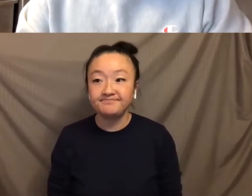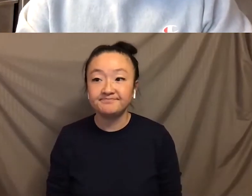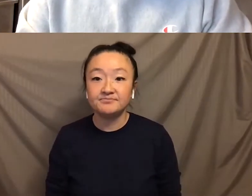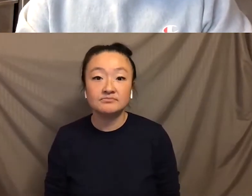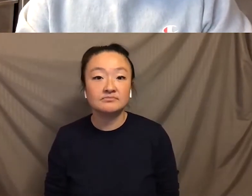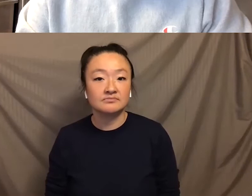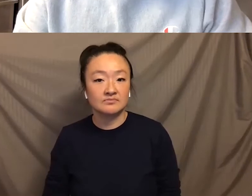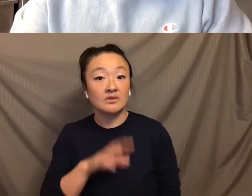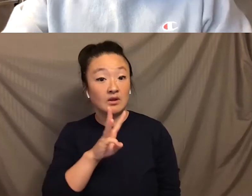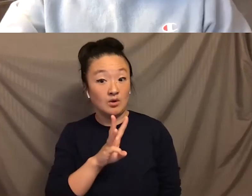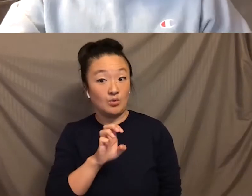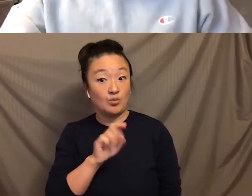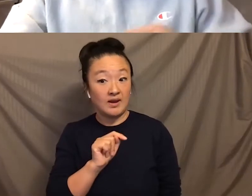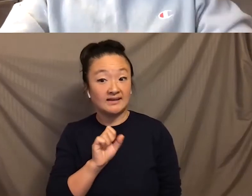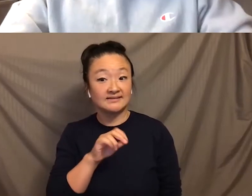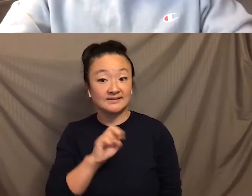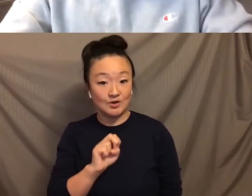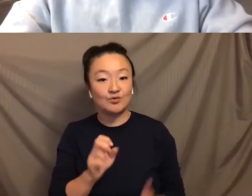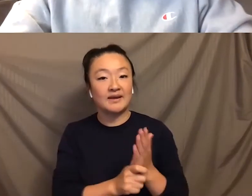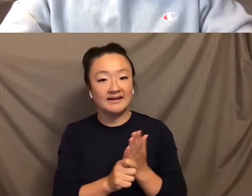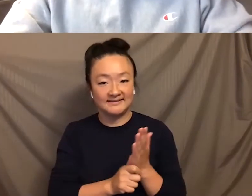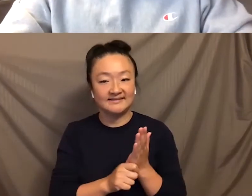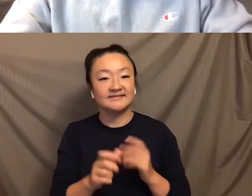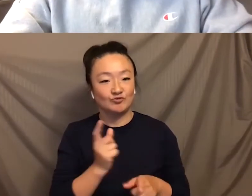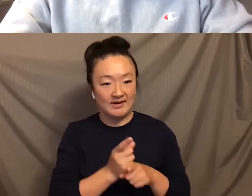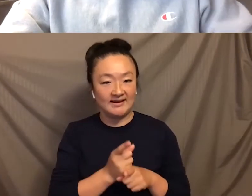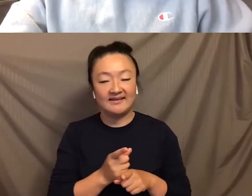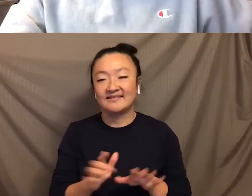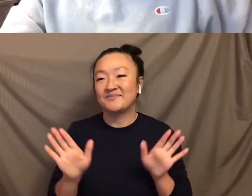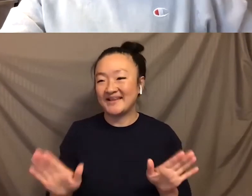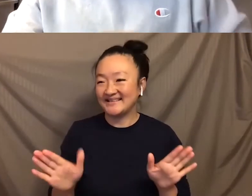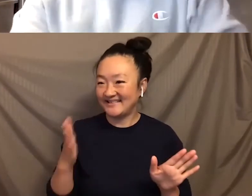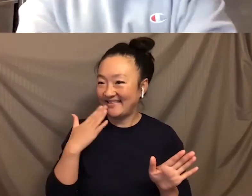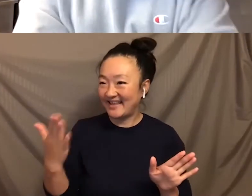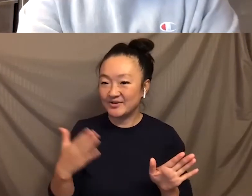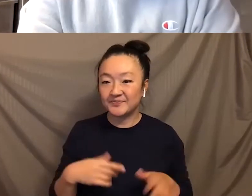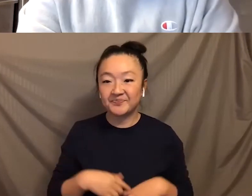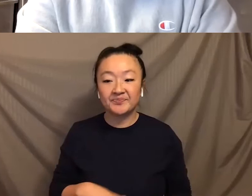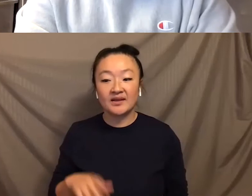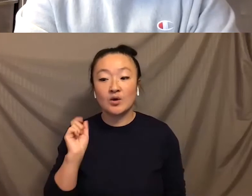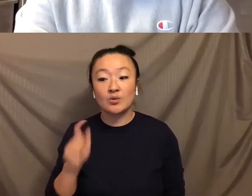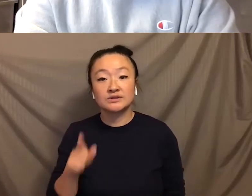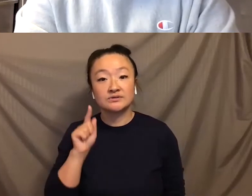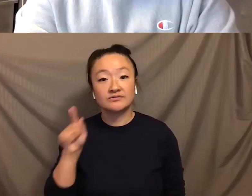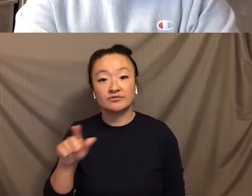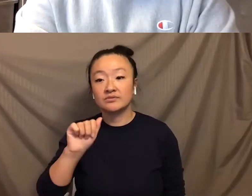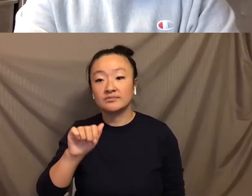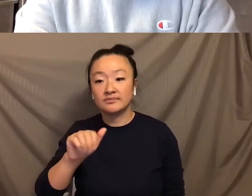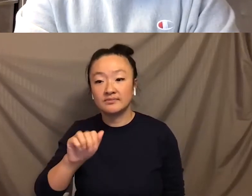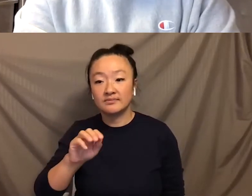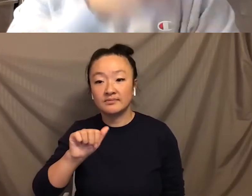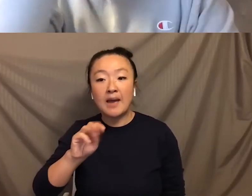was Whetstone magazine, right? Whetstone magazine, yeah. Amazing. Thank you. A question from Amanda, which is